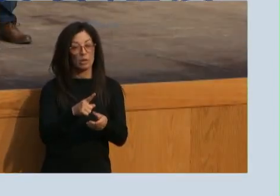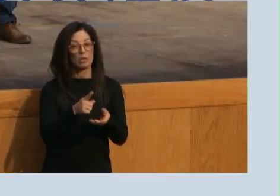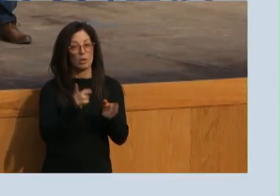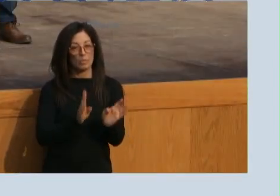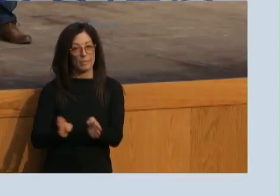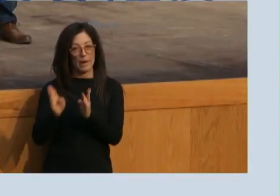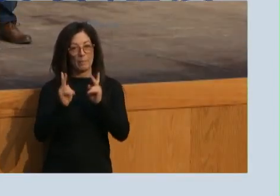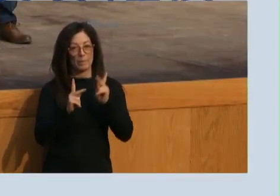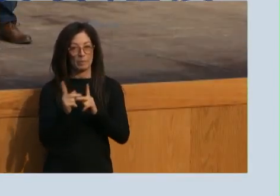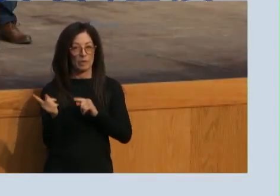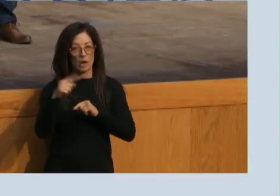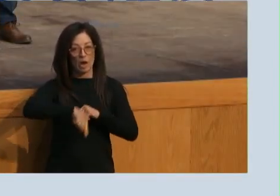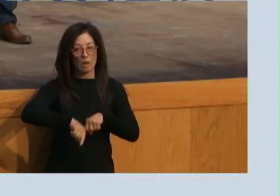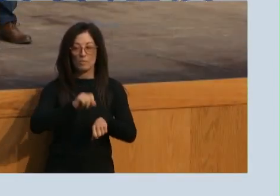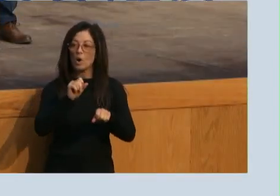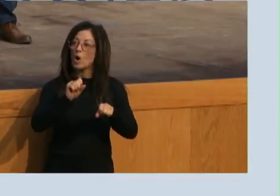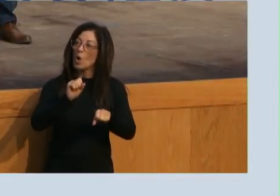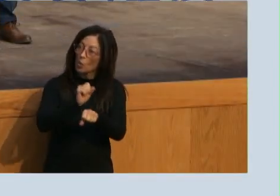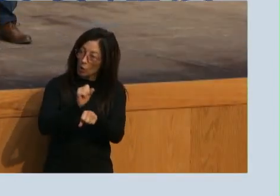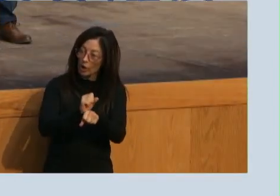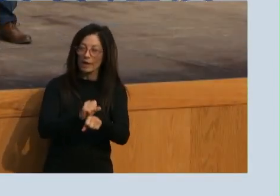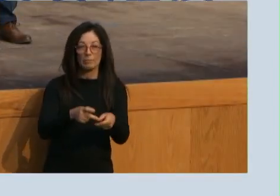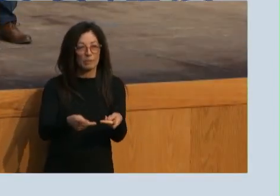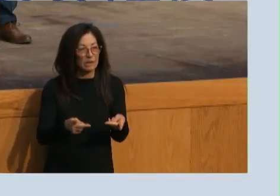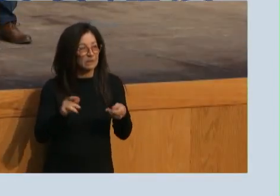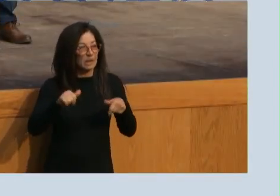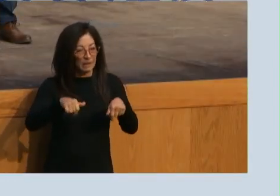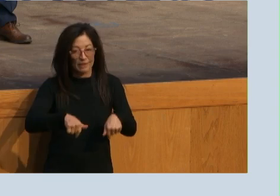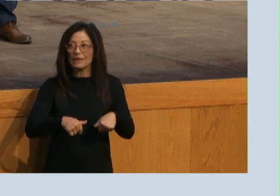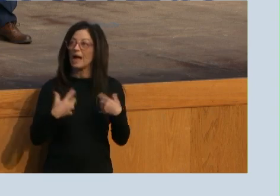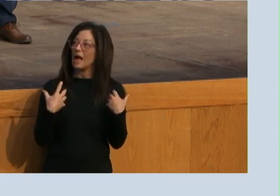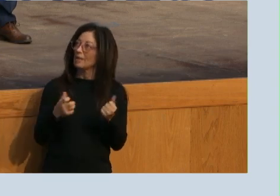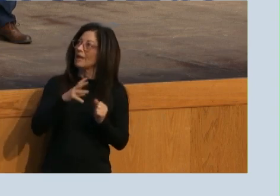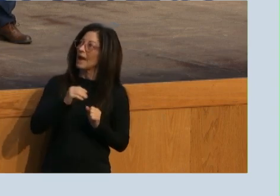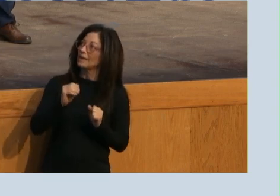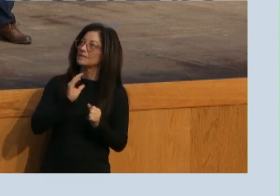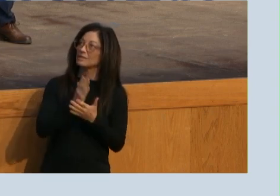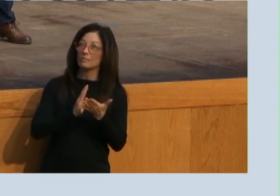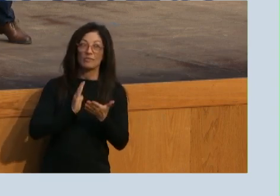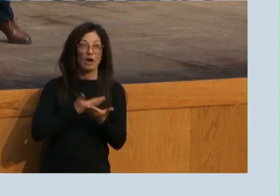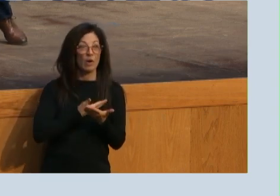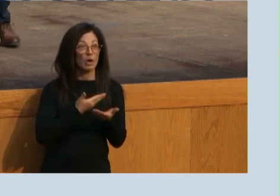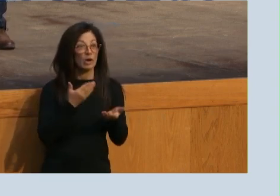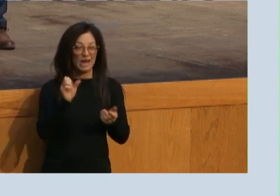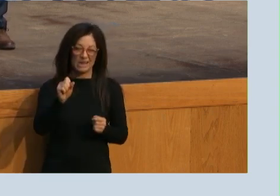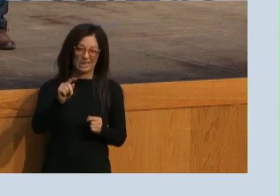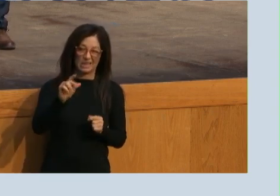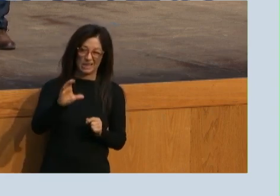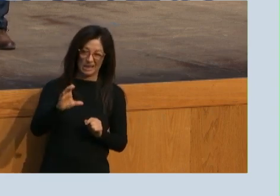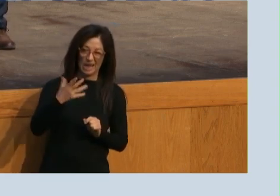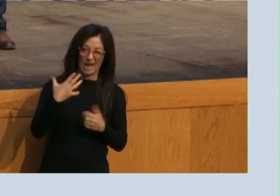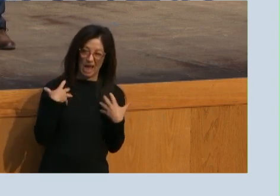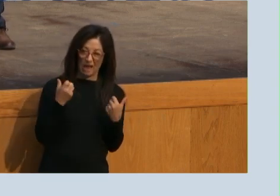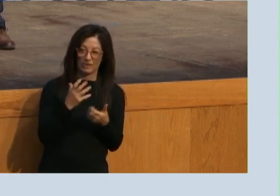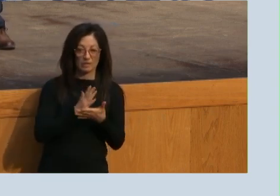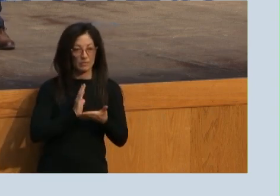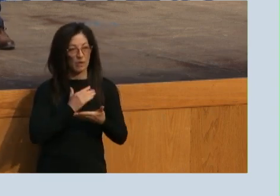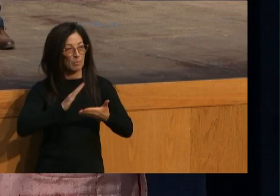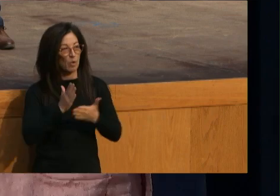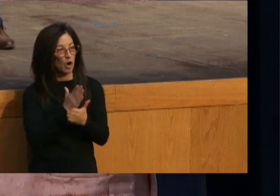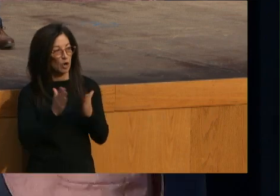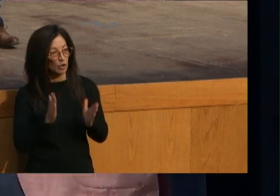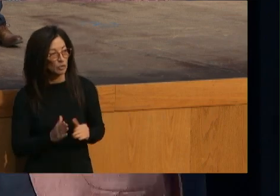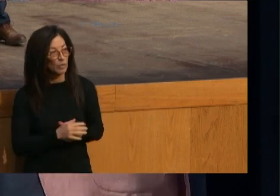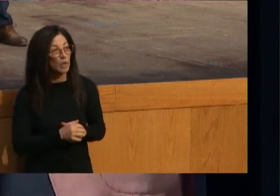work at places like STC Health and some of our partners. So to get things started though, I have here